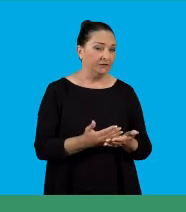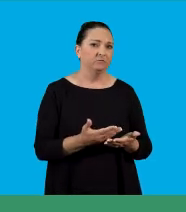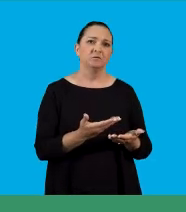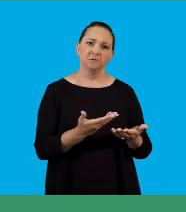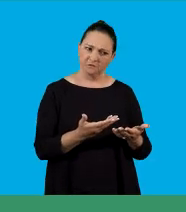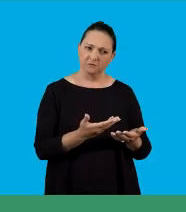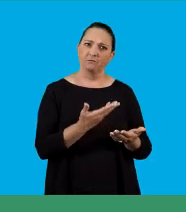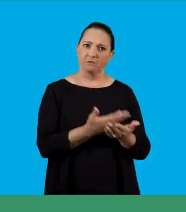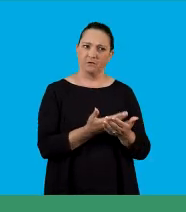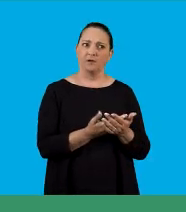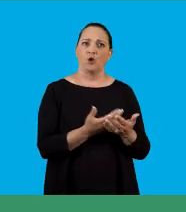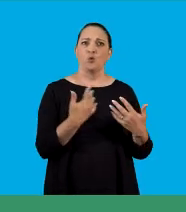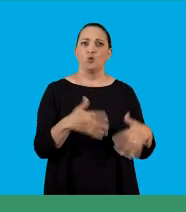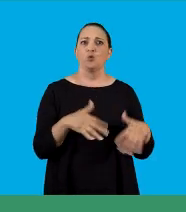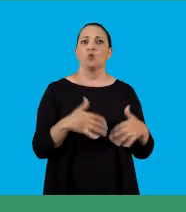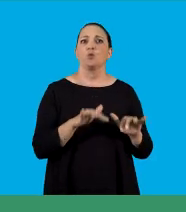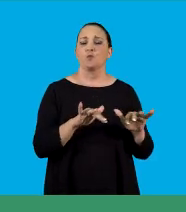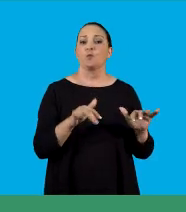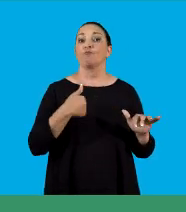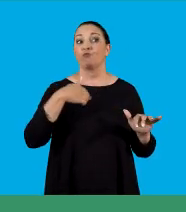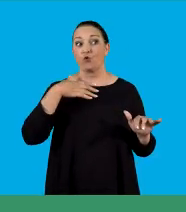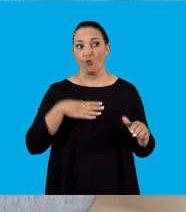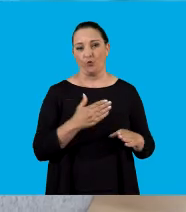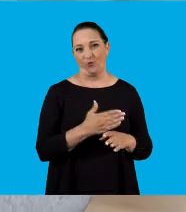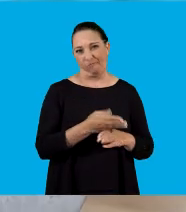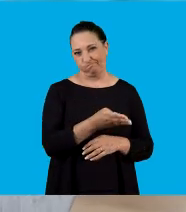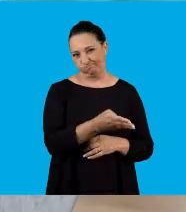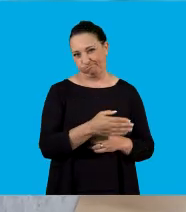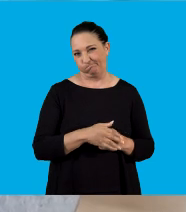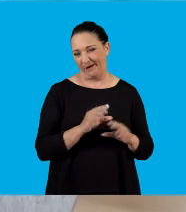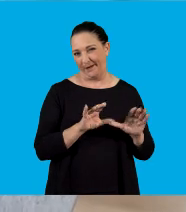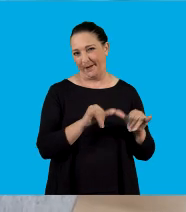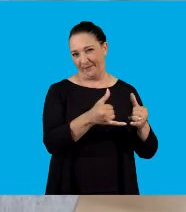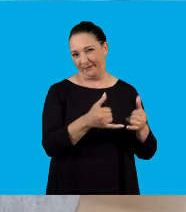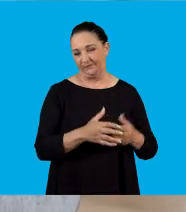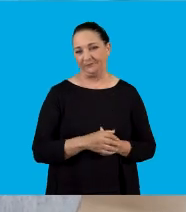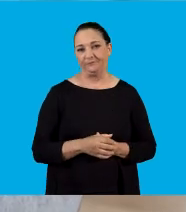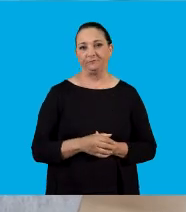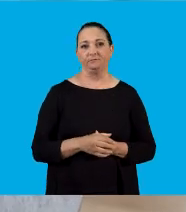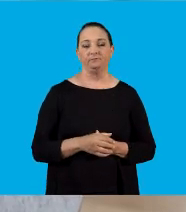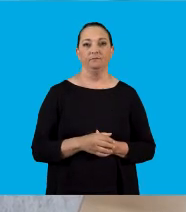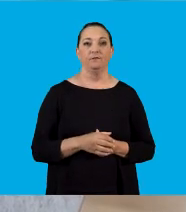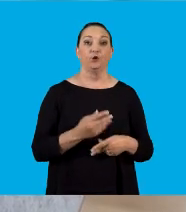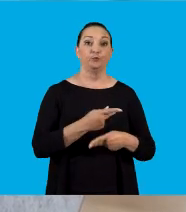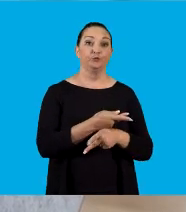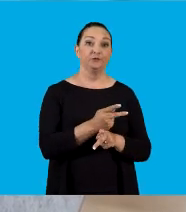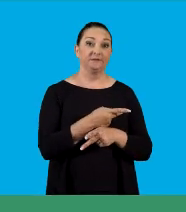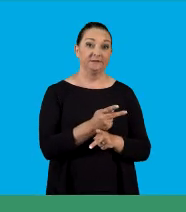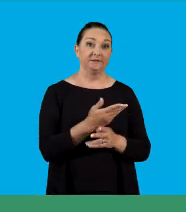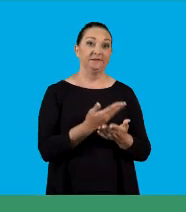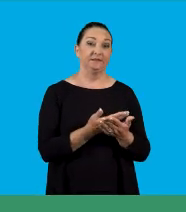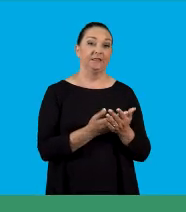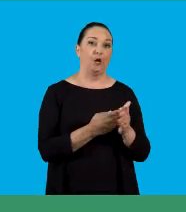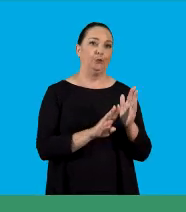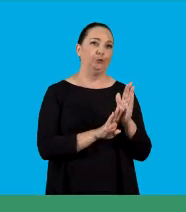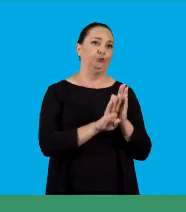they are attracting a whole lot of employees, a whole lot of candidates. So that improves productivity and it results